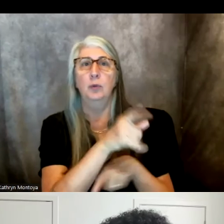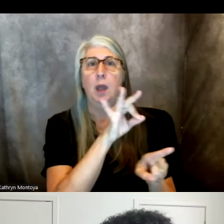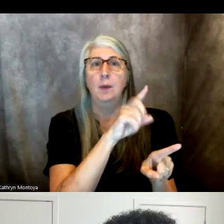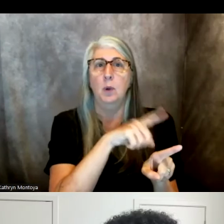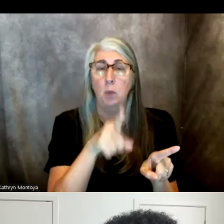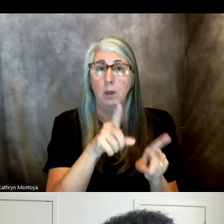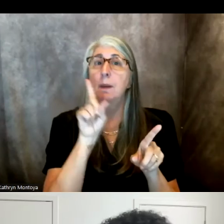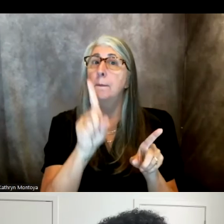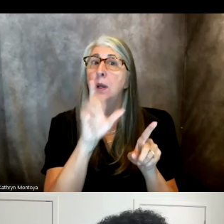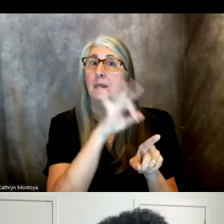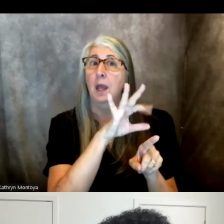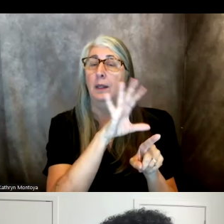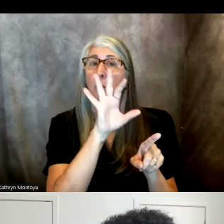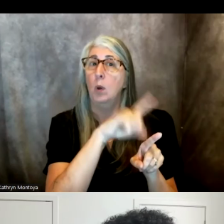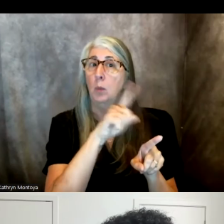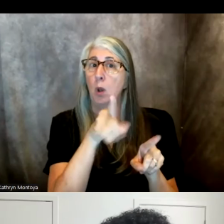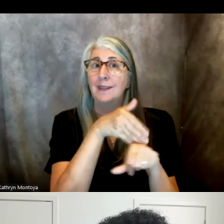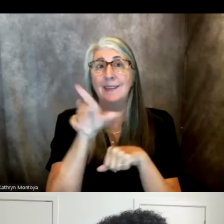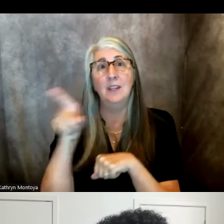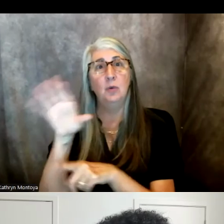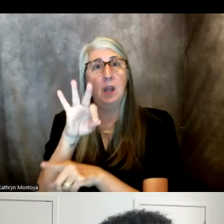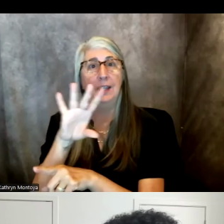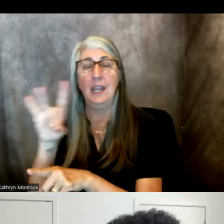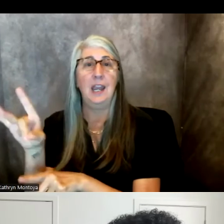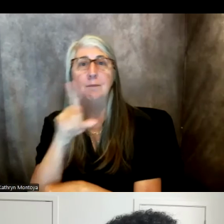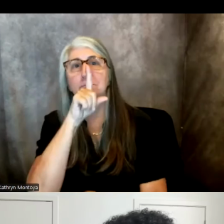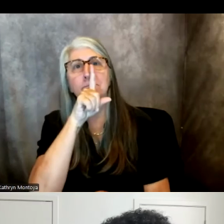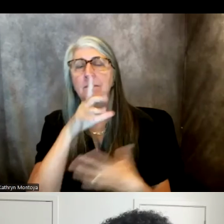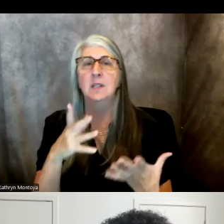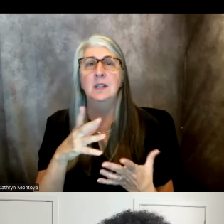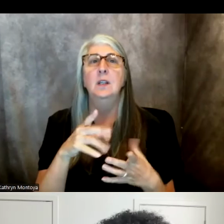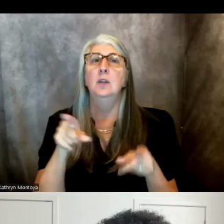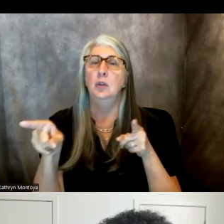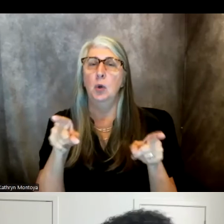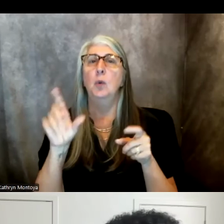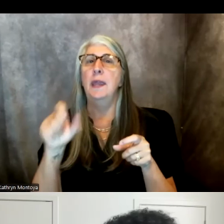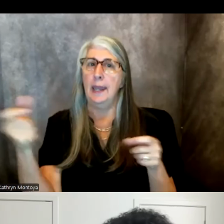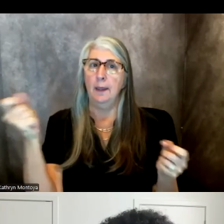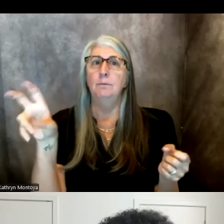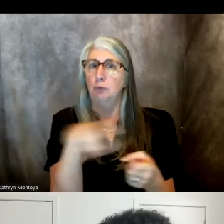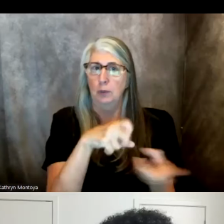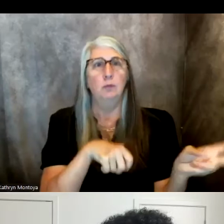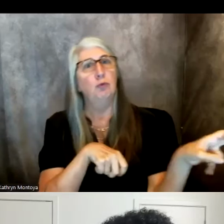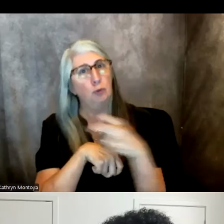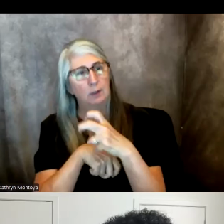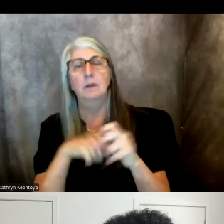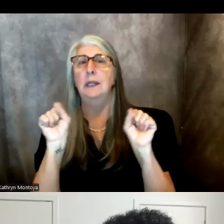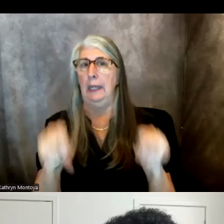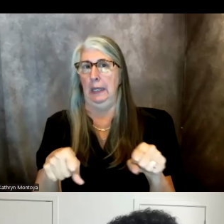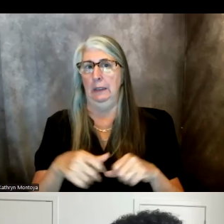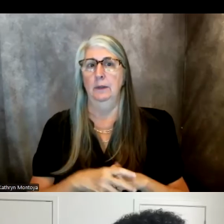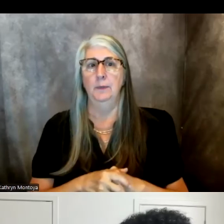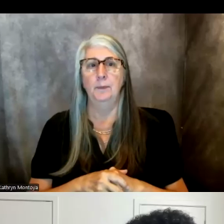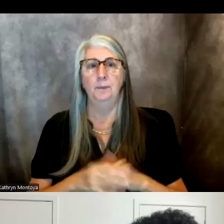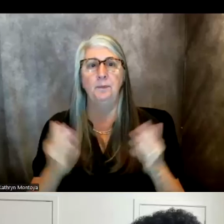was infrequent, that it's not the status quo that 911 can send calls to behavioral health call centers or 988 specifically. All